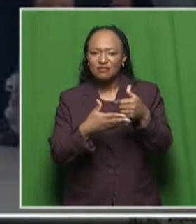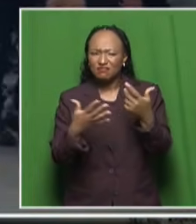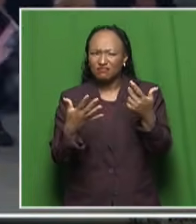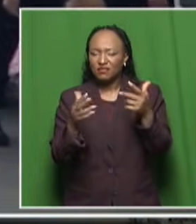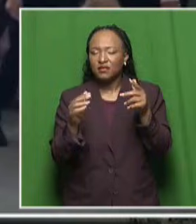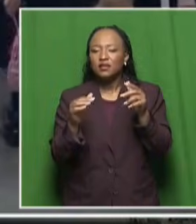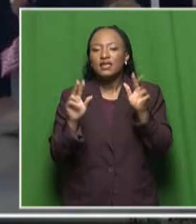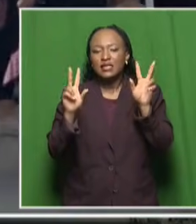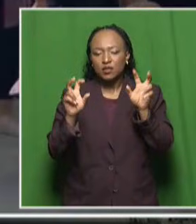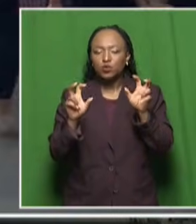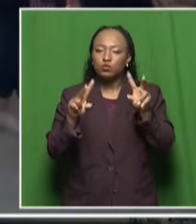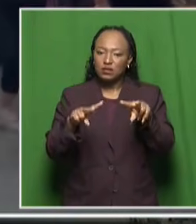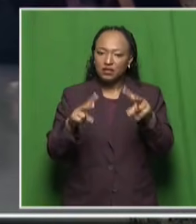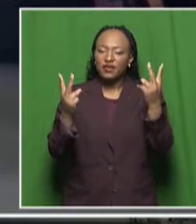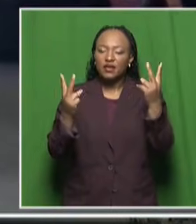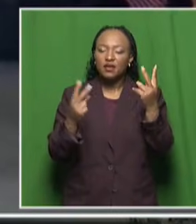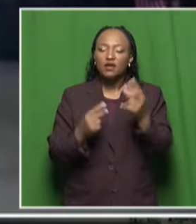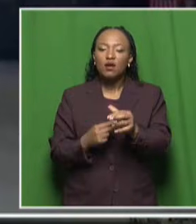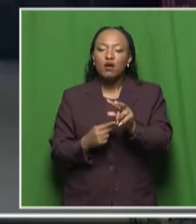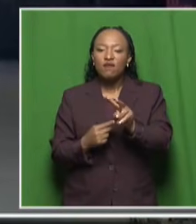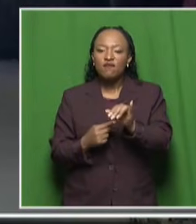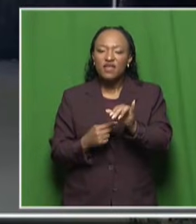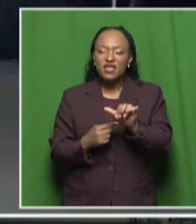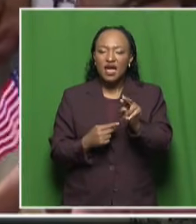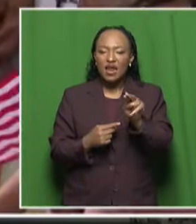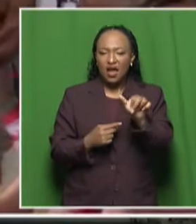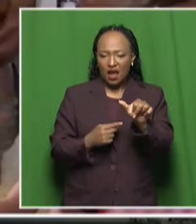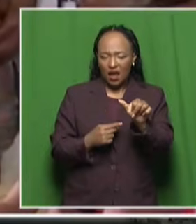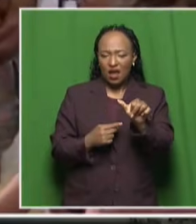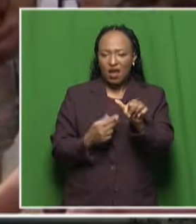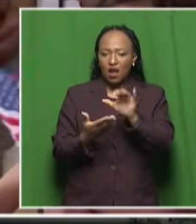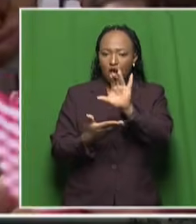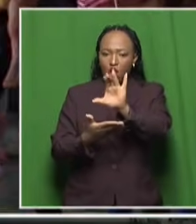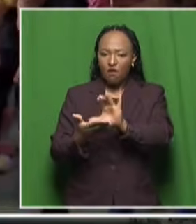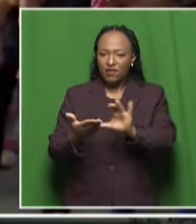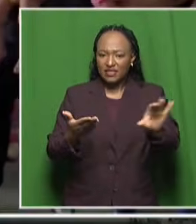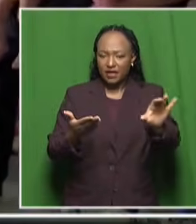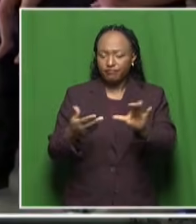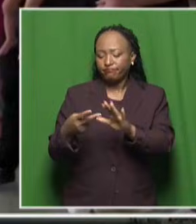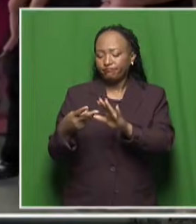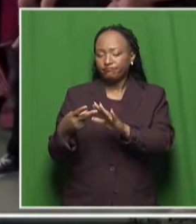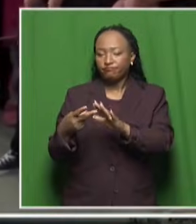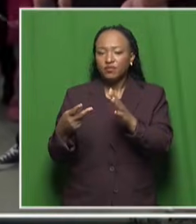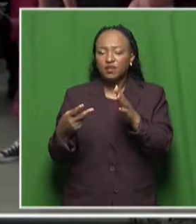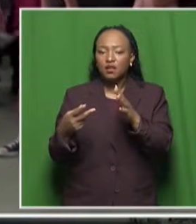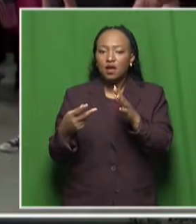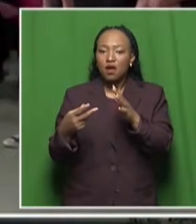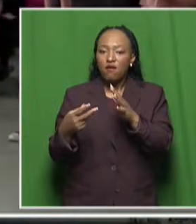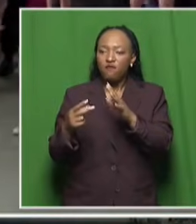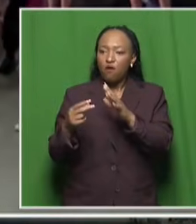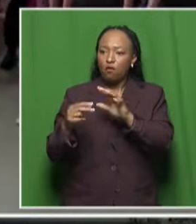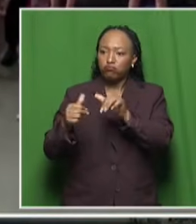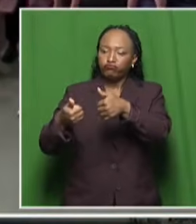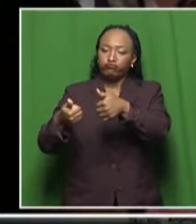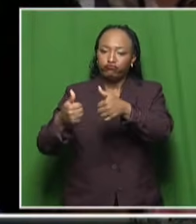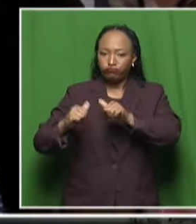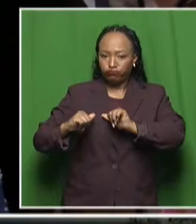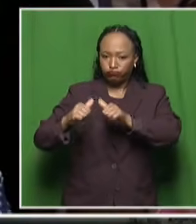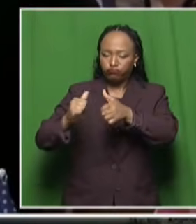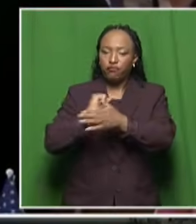different matter because within the Vienna Convention or within any refugee convention, on reciprocal basis, you can work